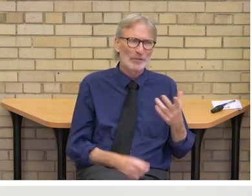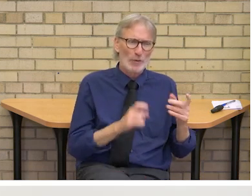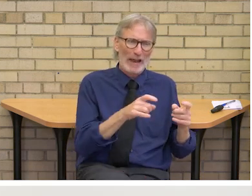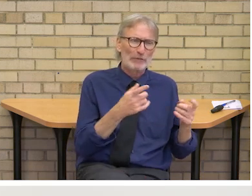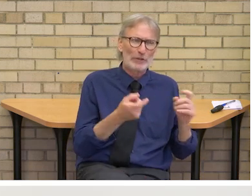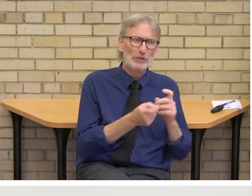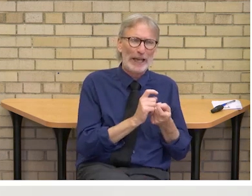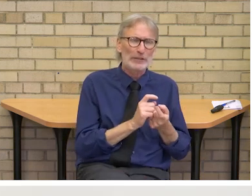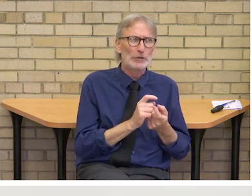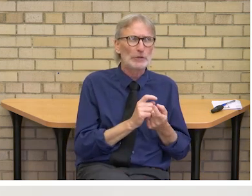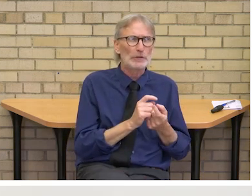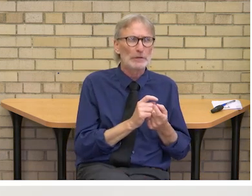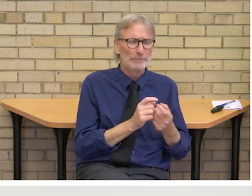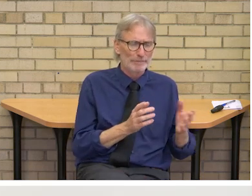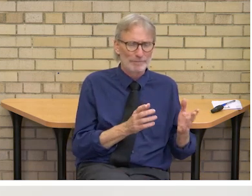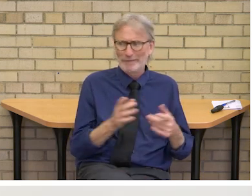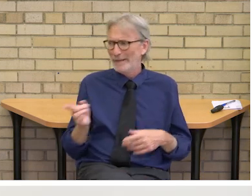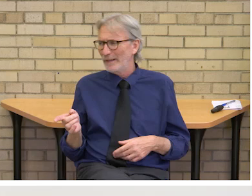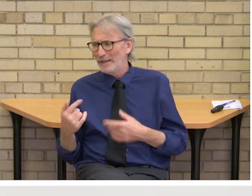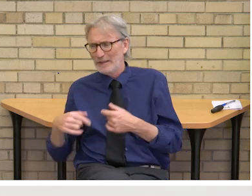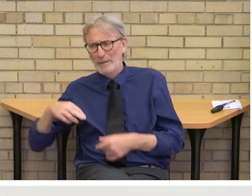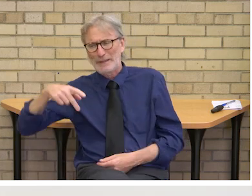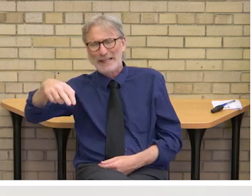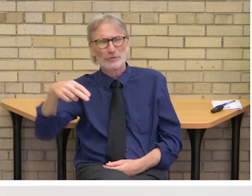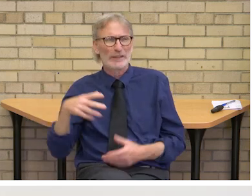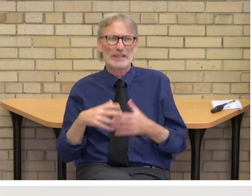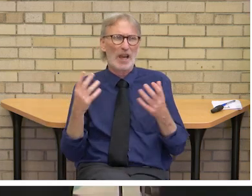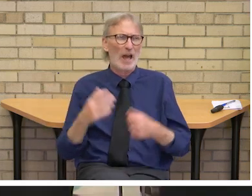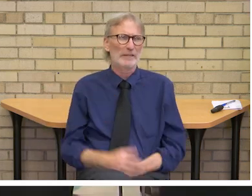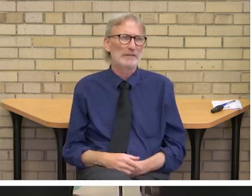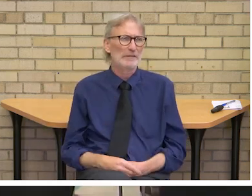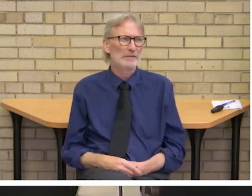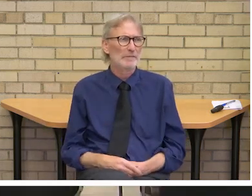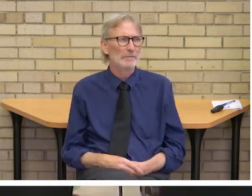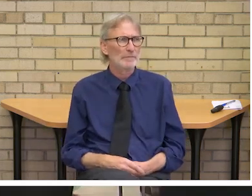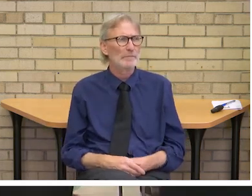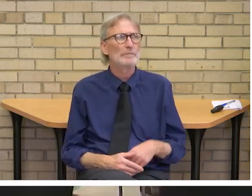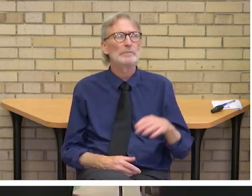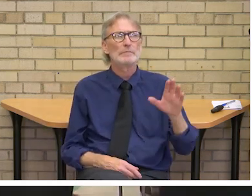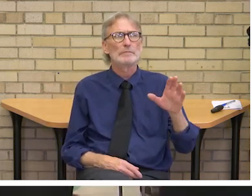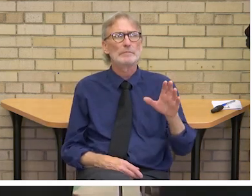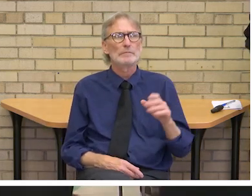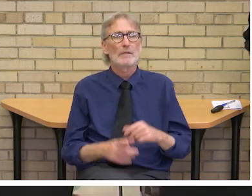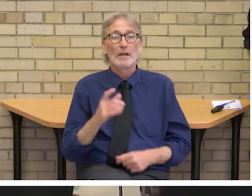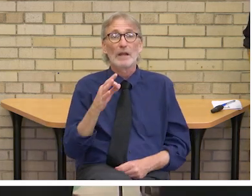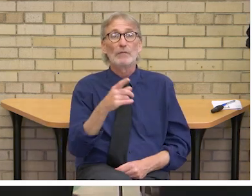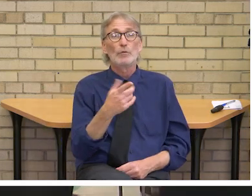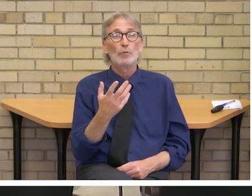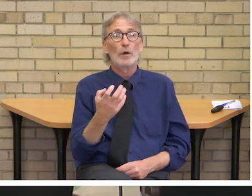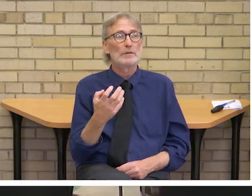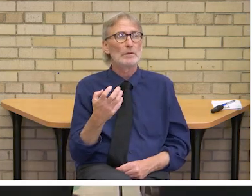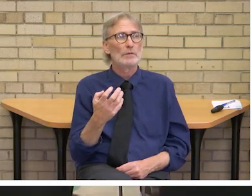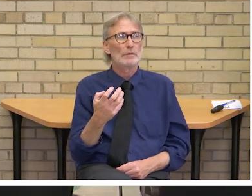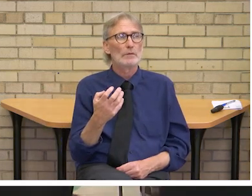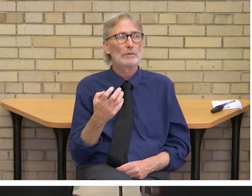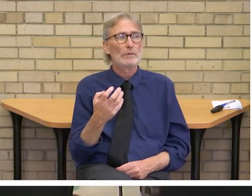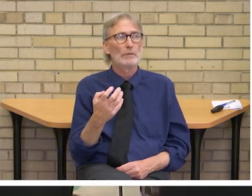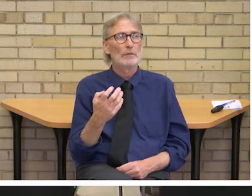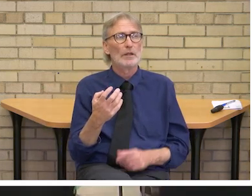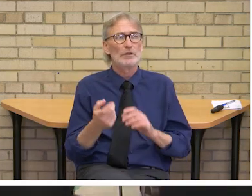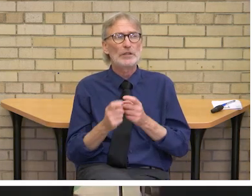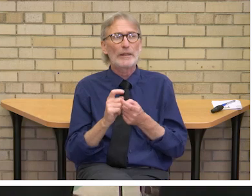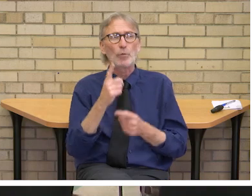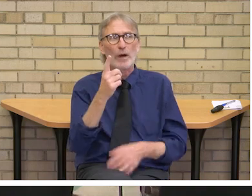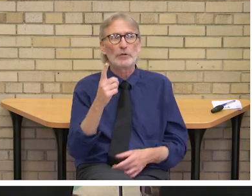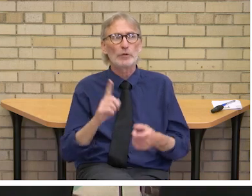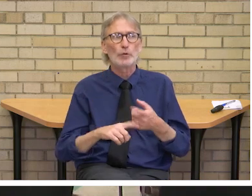bike folks, or I'm sorry, the pedestrians a good bit. What were you going to say, Aaron? If you want to turn one of those into a shared use path, the